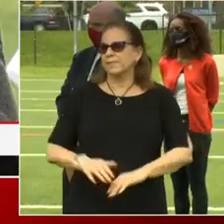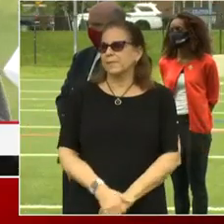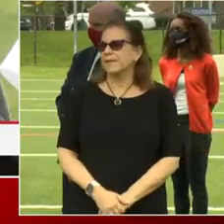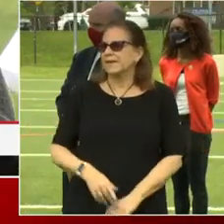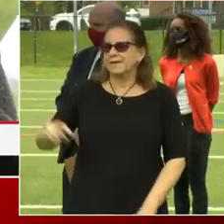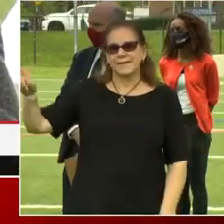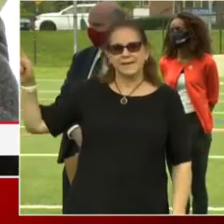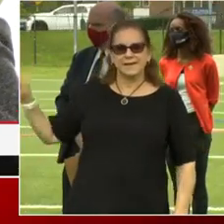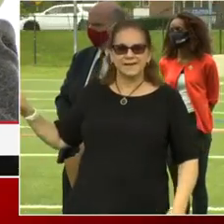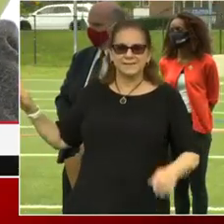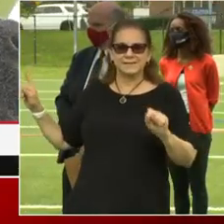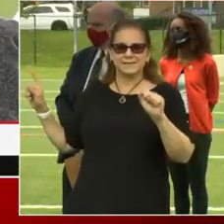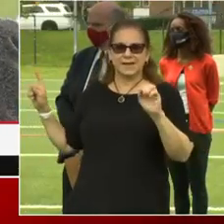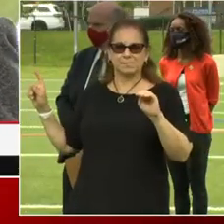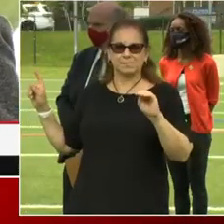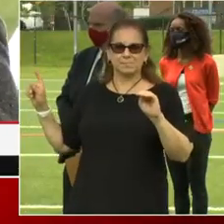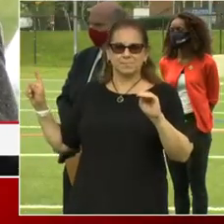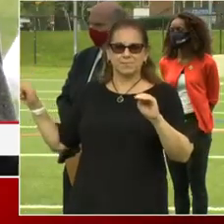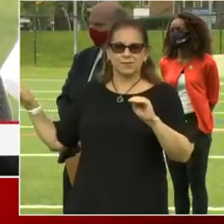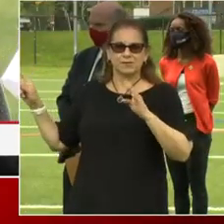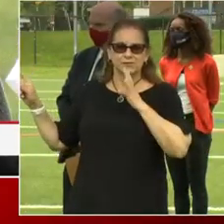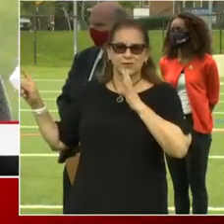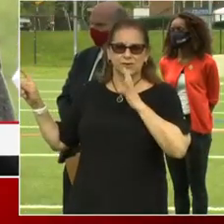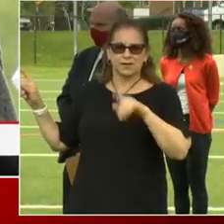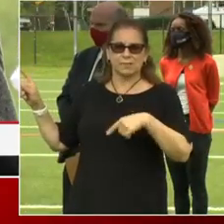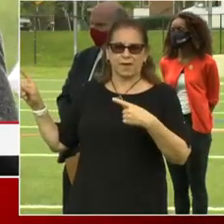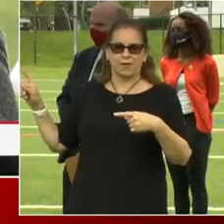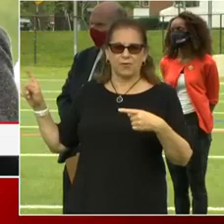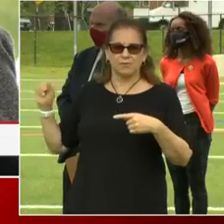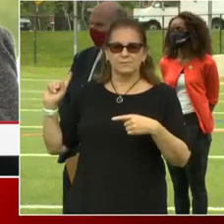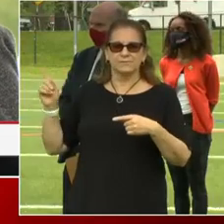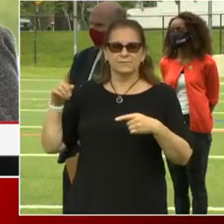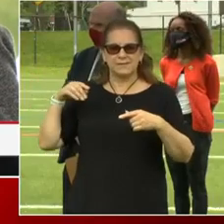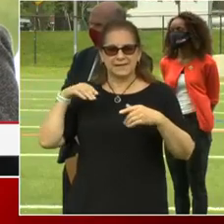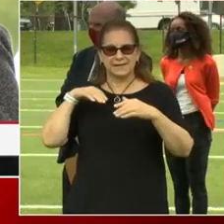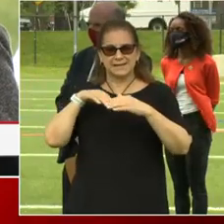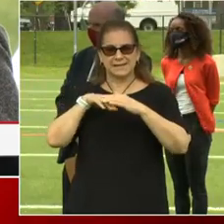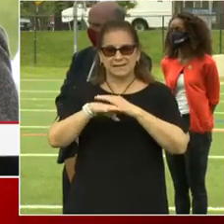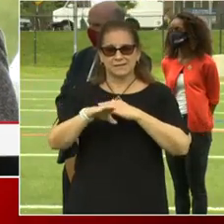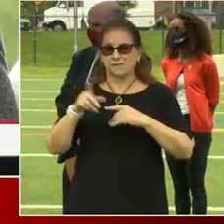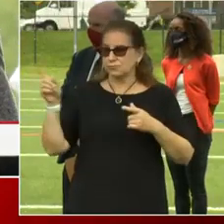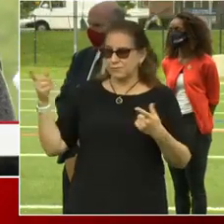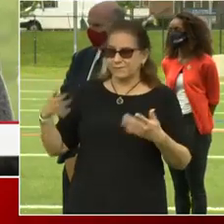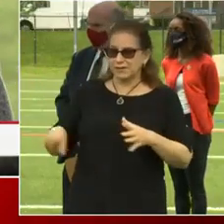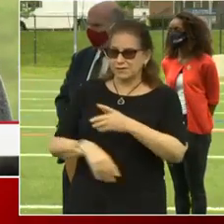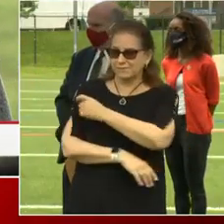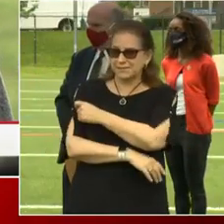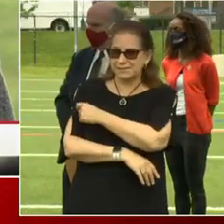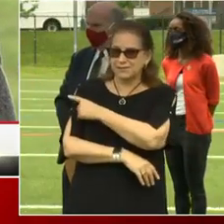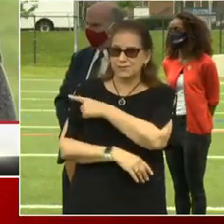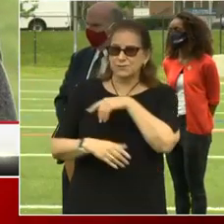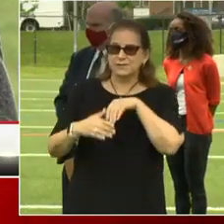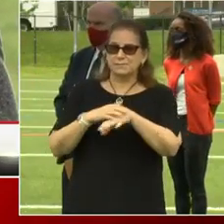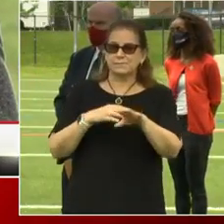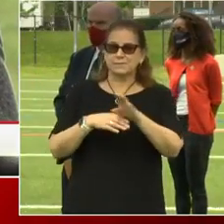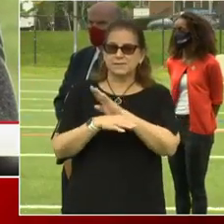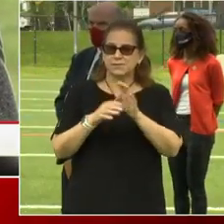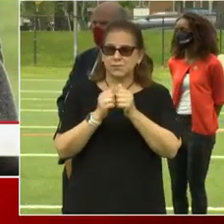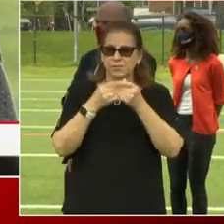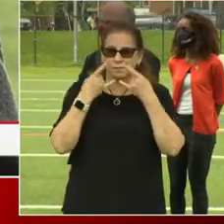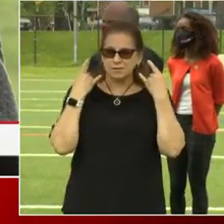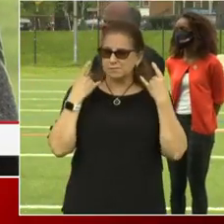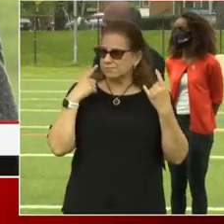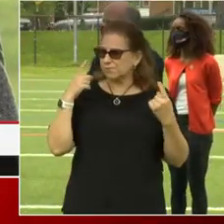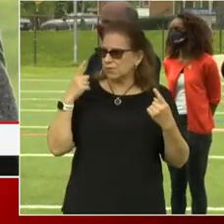this thing where you said you can now go into. If you've been vaccinated, you can now go into businesses without a mask. Is that